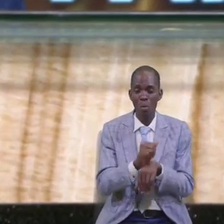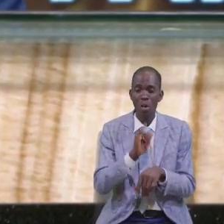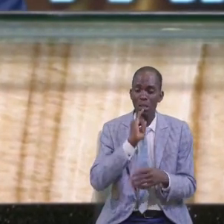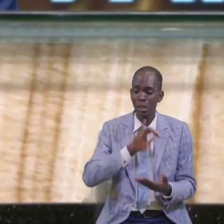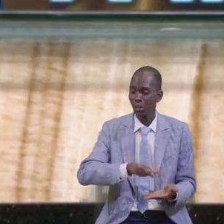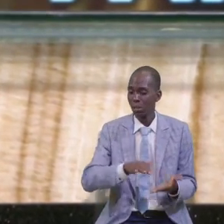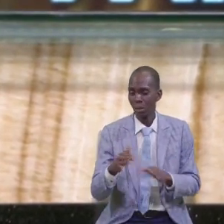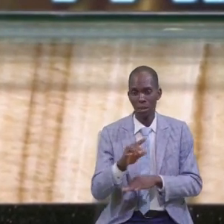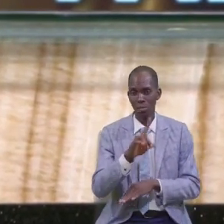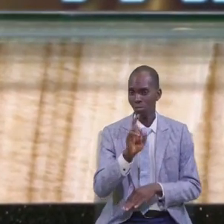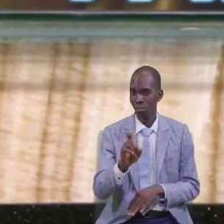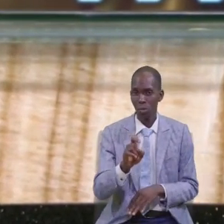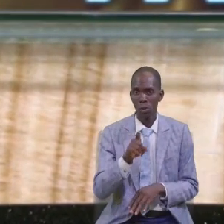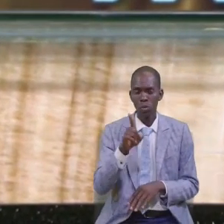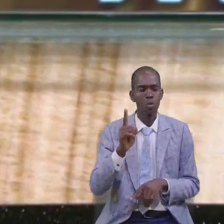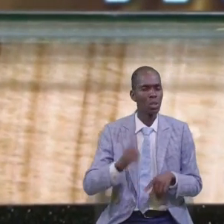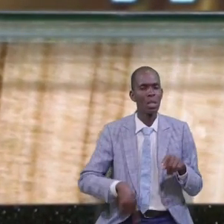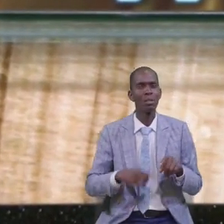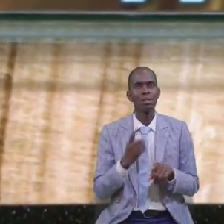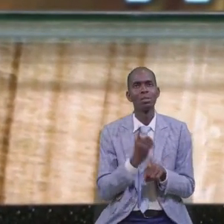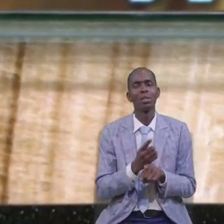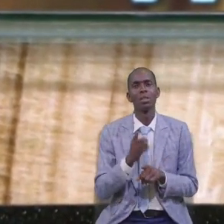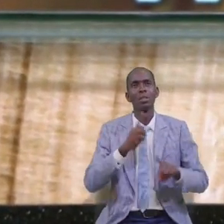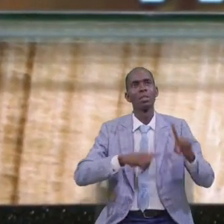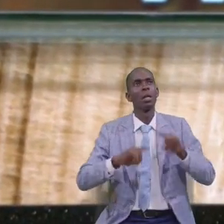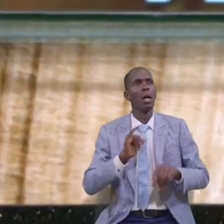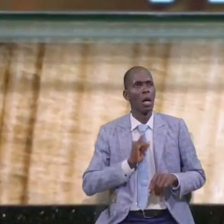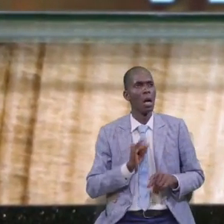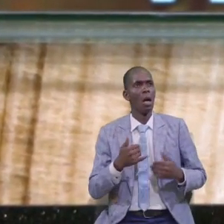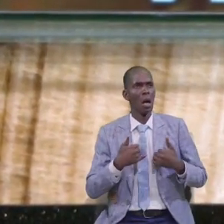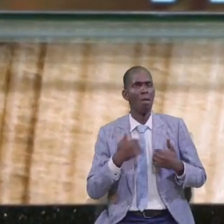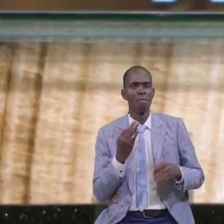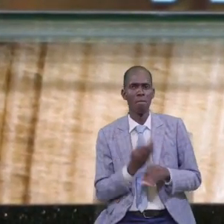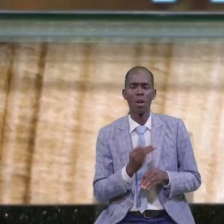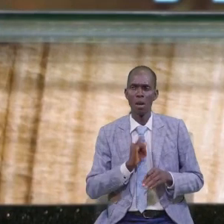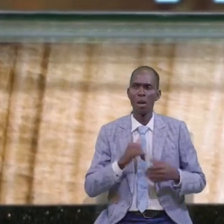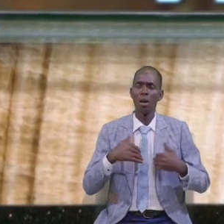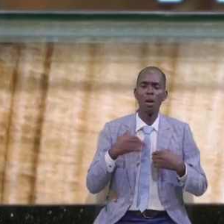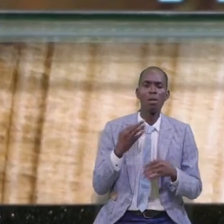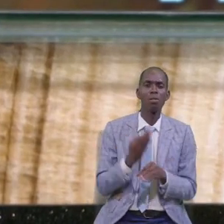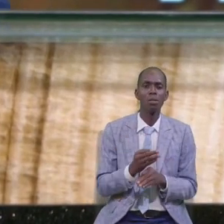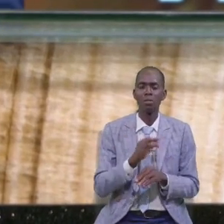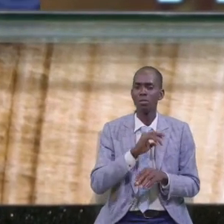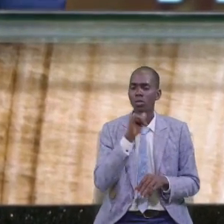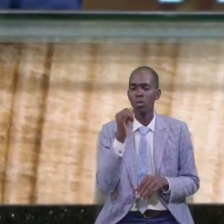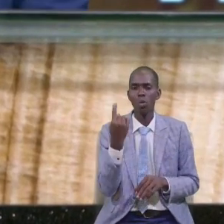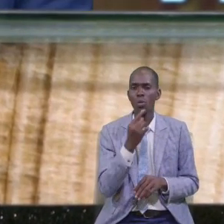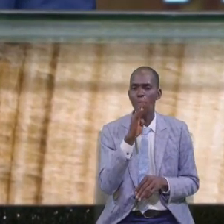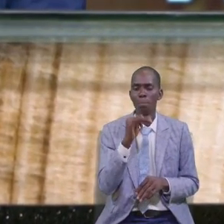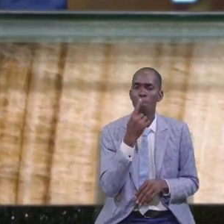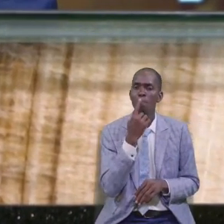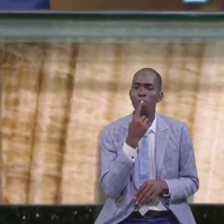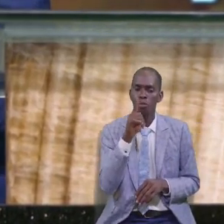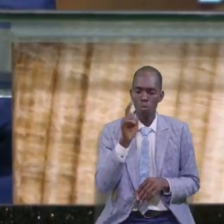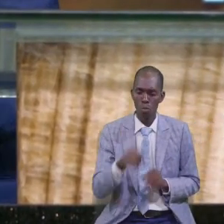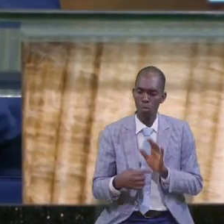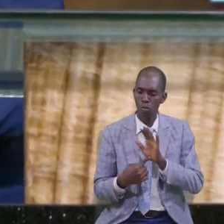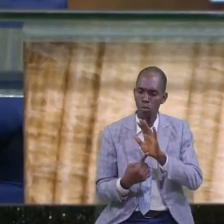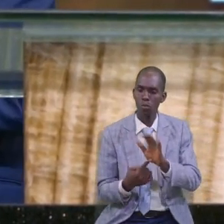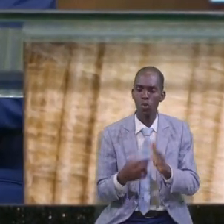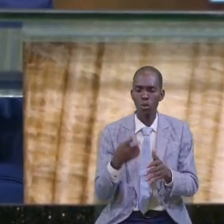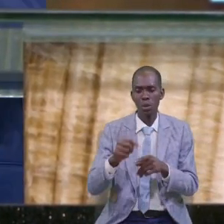cannot just say, I confess, I have faith. We must show the fruit of that faith. We must show the